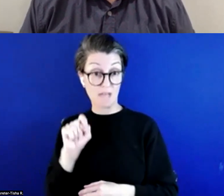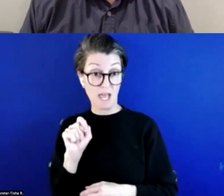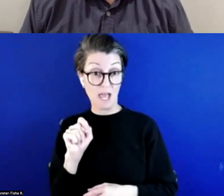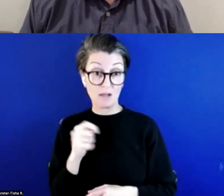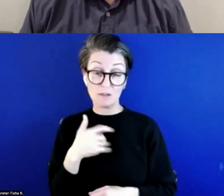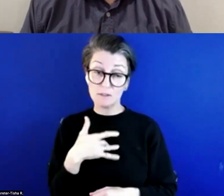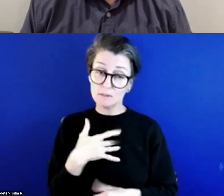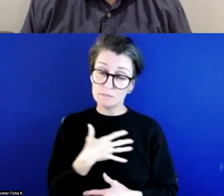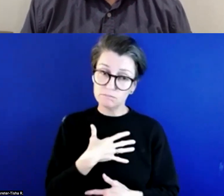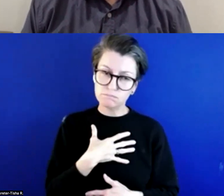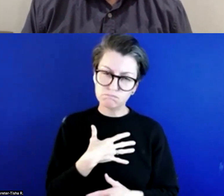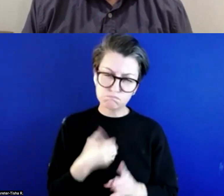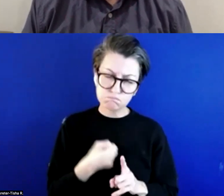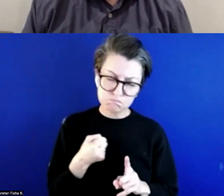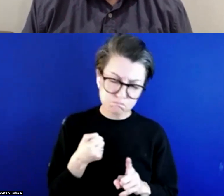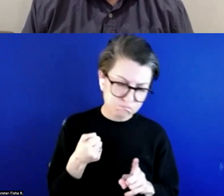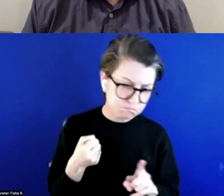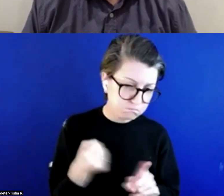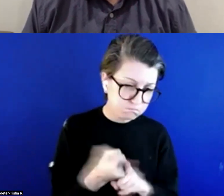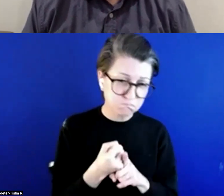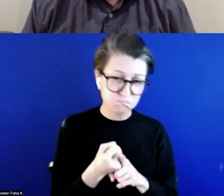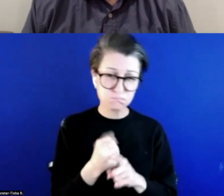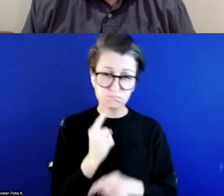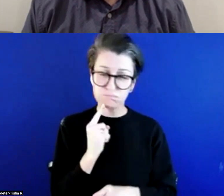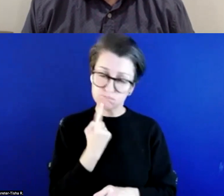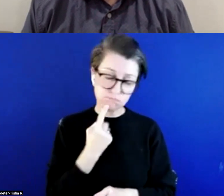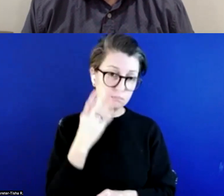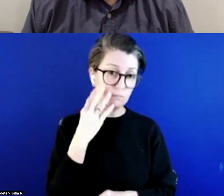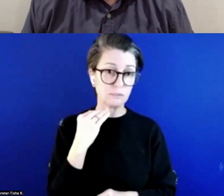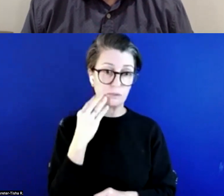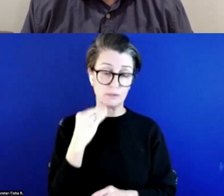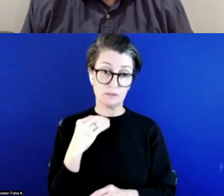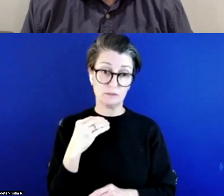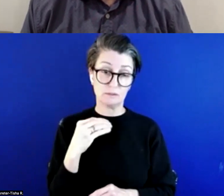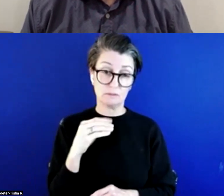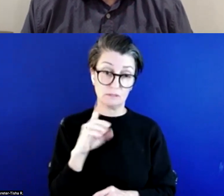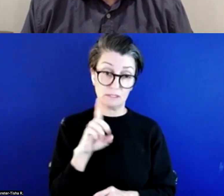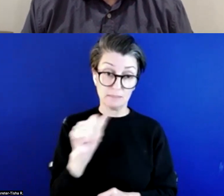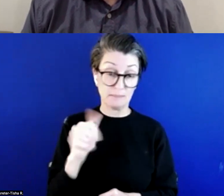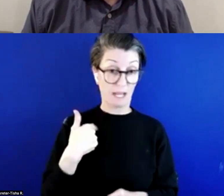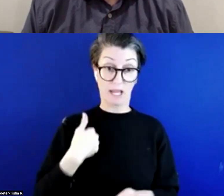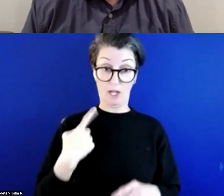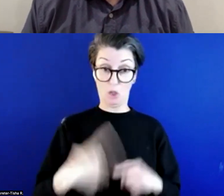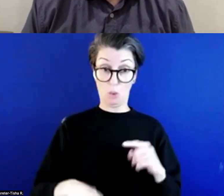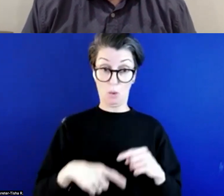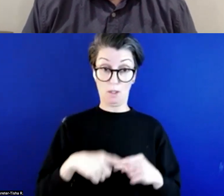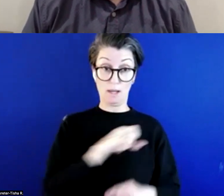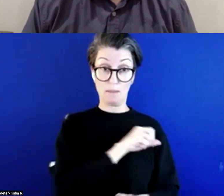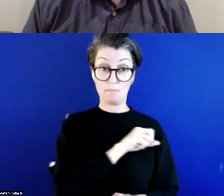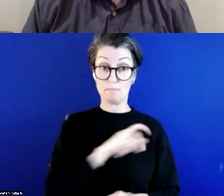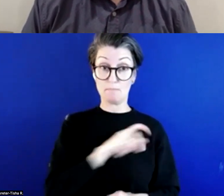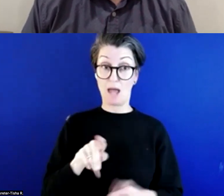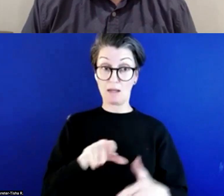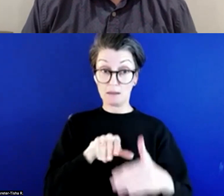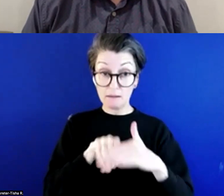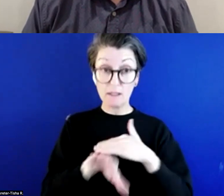profound experiences with disability. I was not able to come back into a profession that